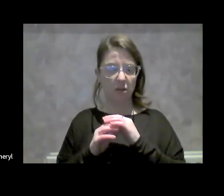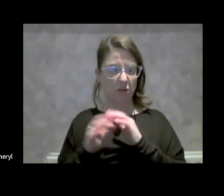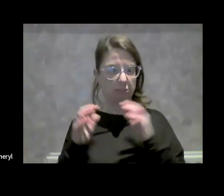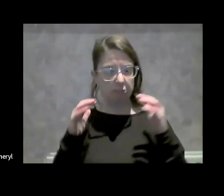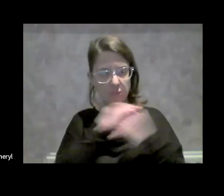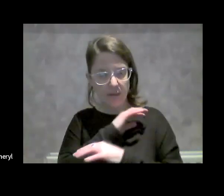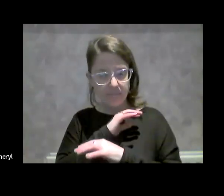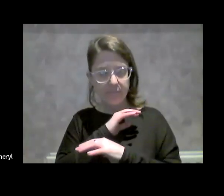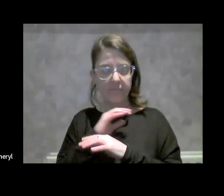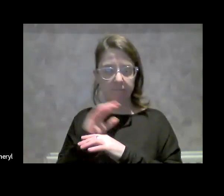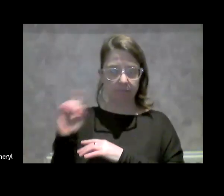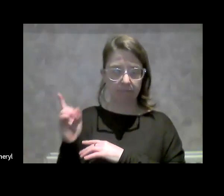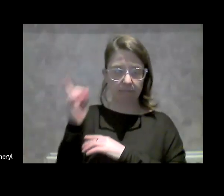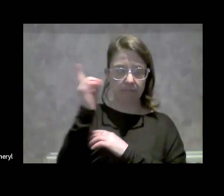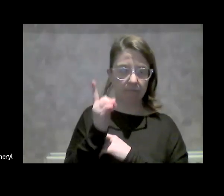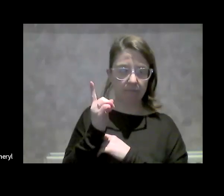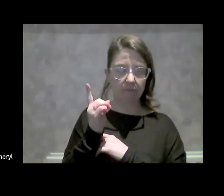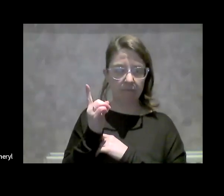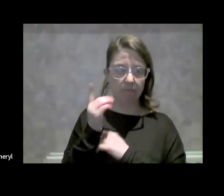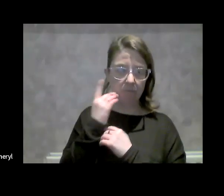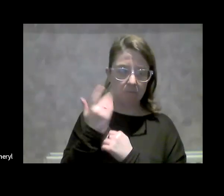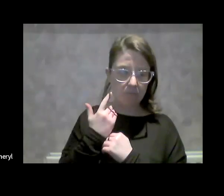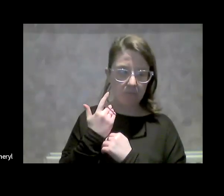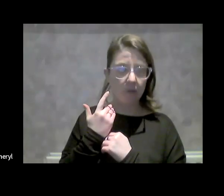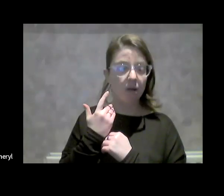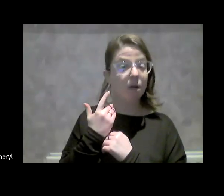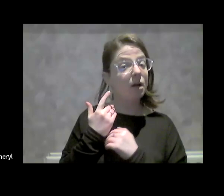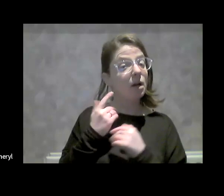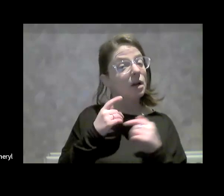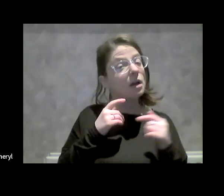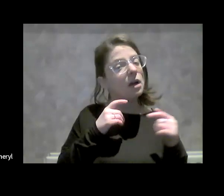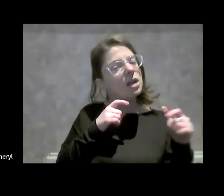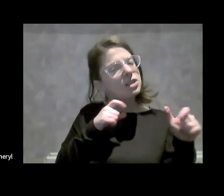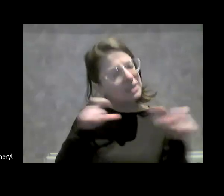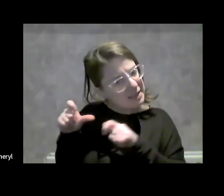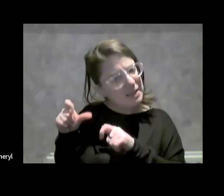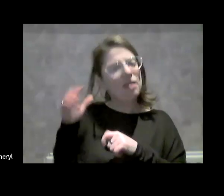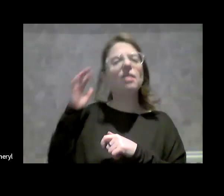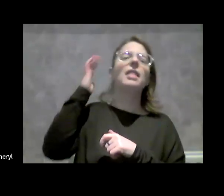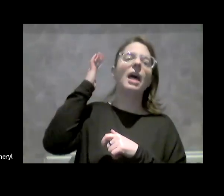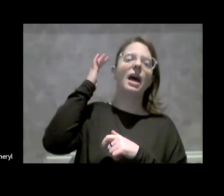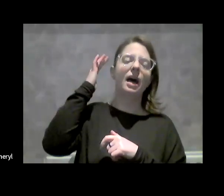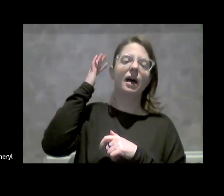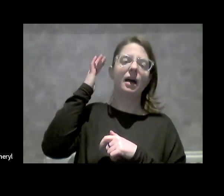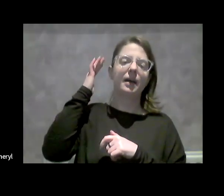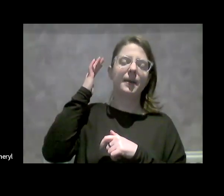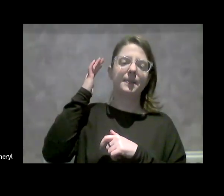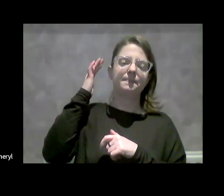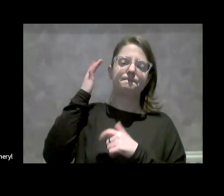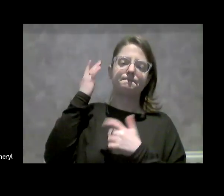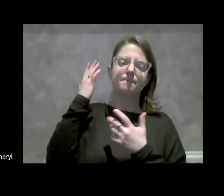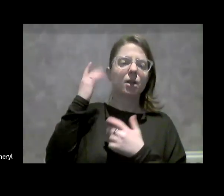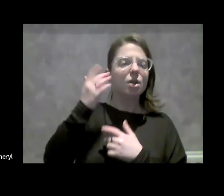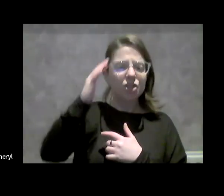scragged. 2. She's still there, not in biceps but lips, not in